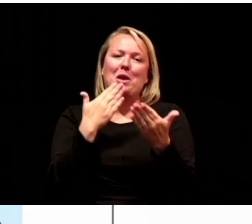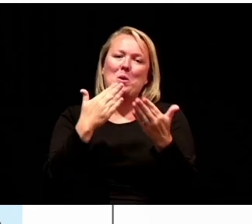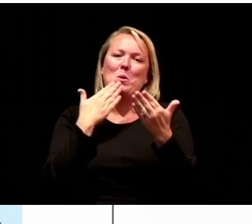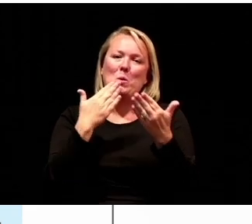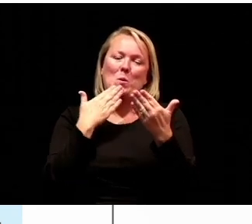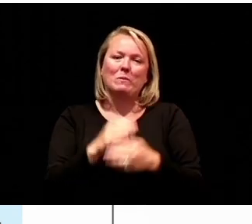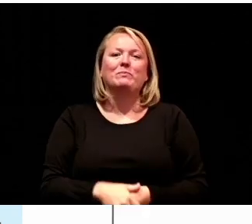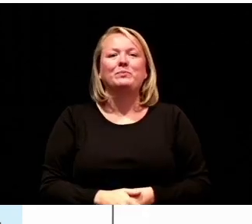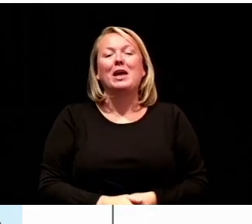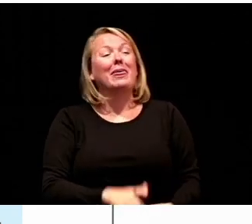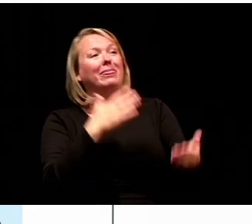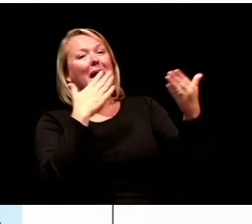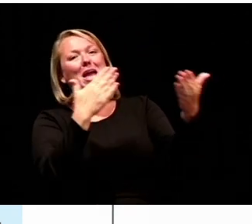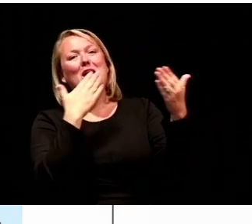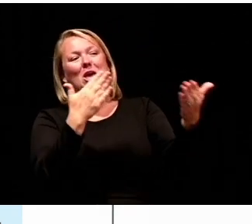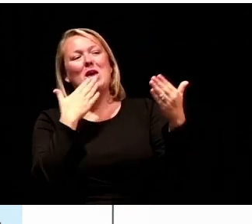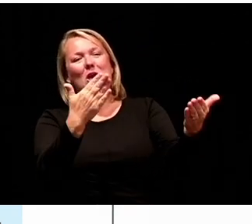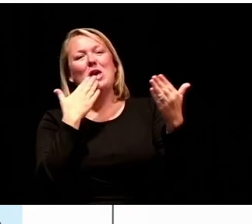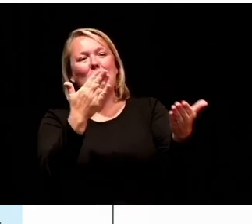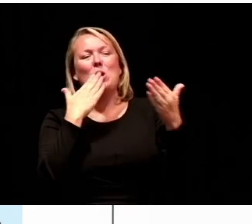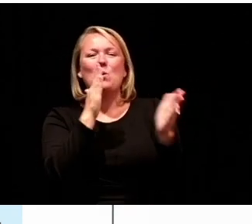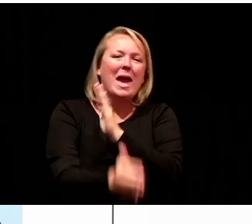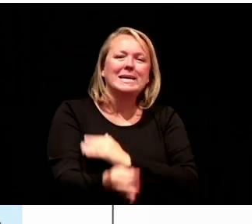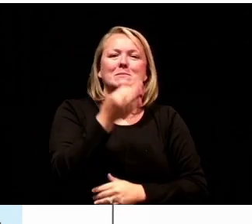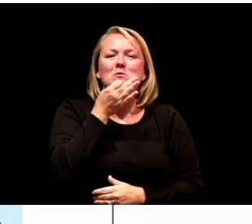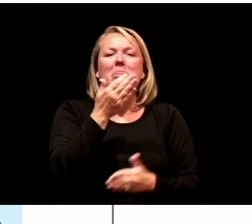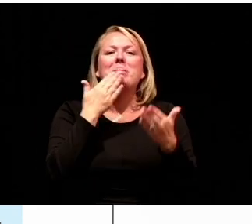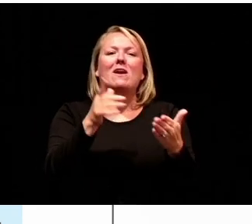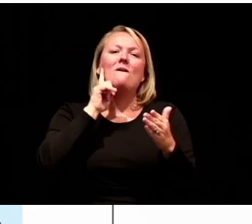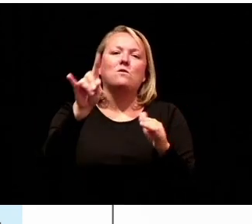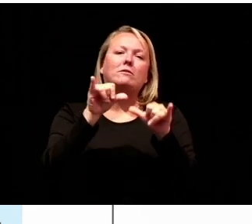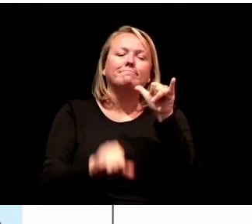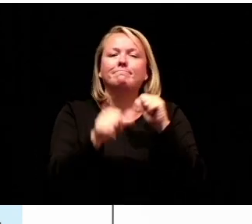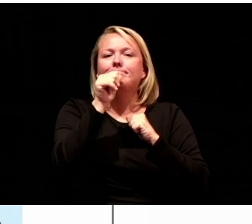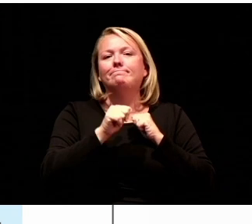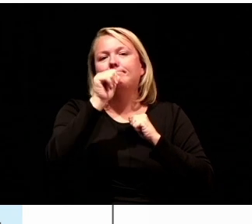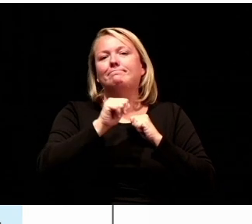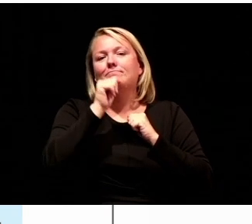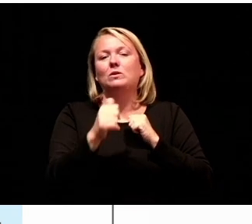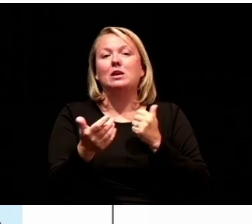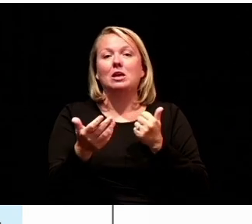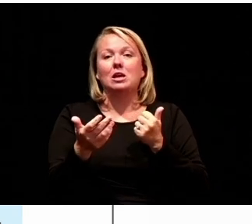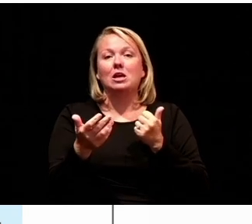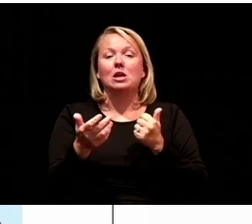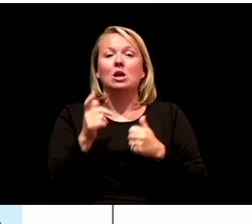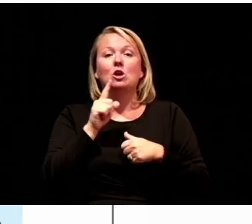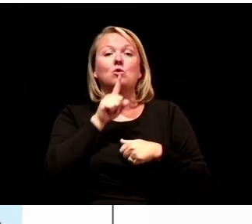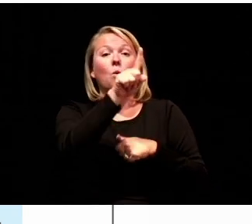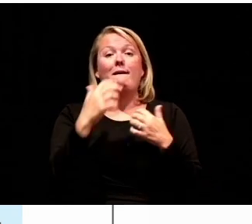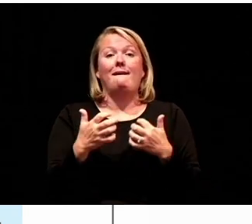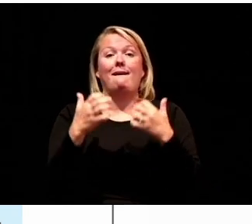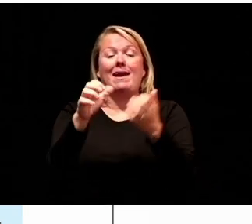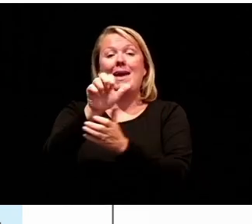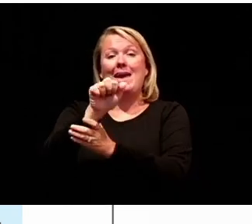This is a step-by-step guide for housing providers. I would so much rather have a conversation with a housing provider about how can I work through this, as opposed to having